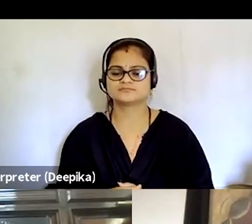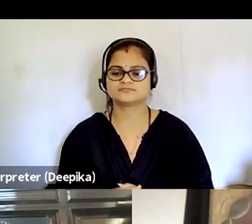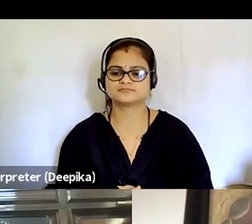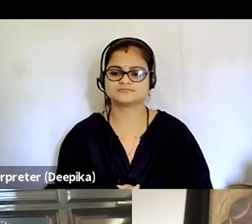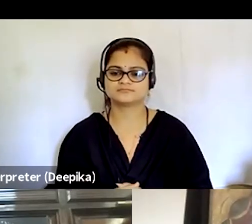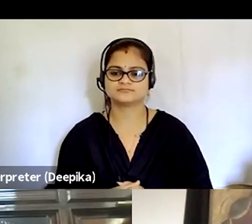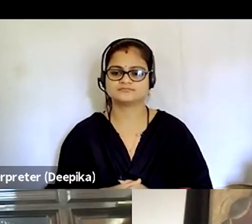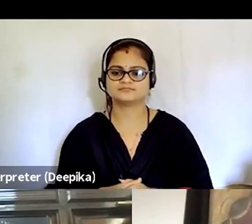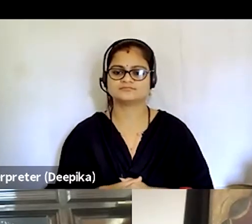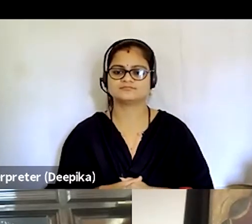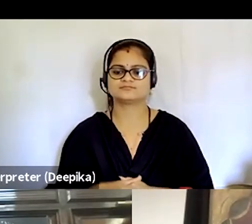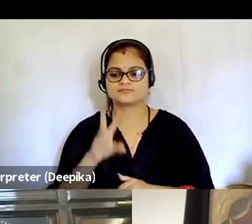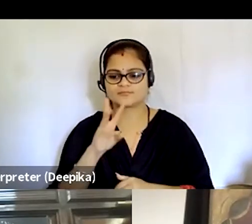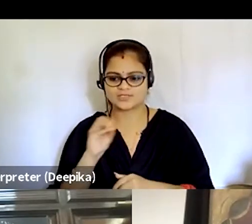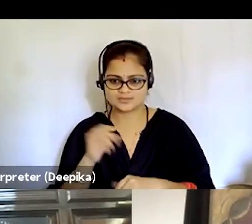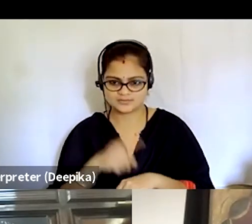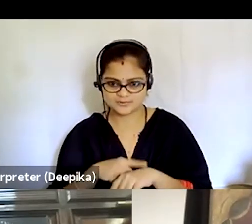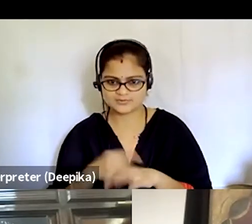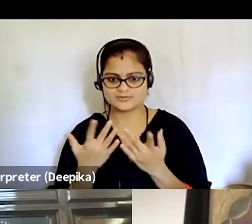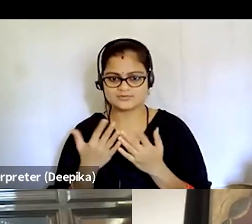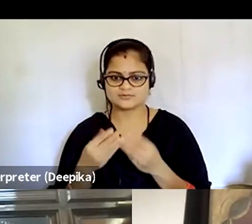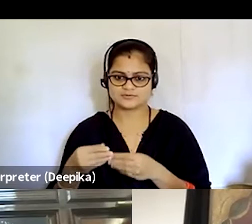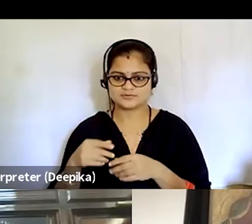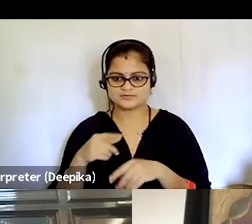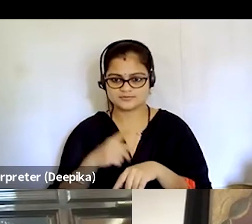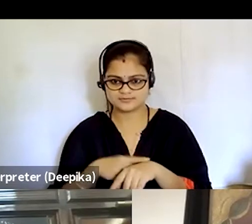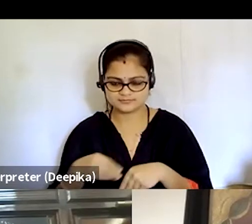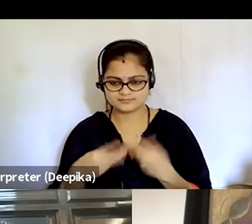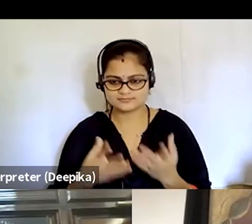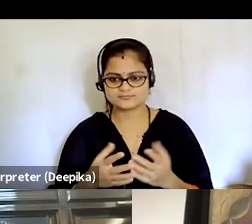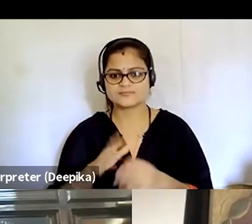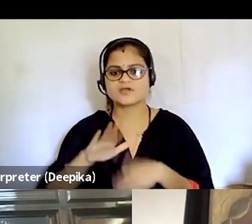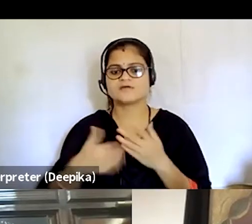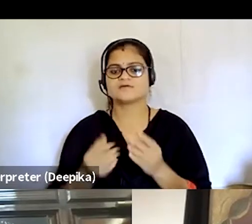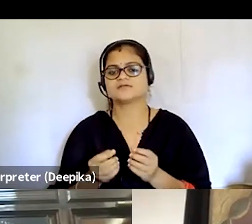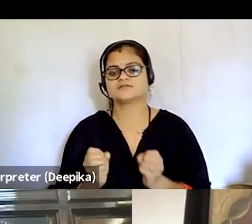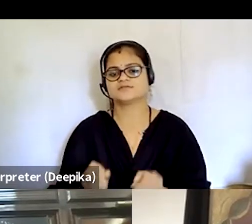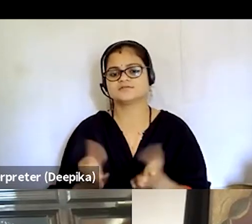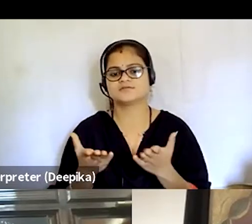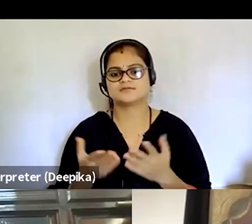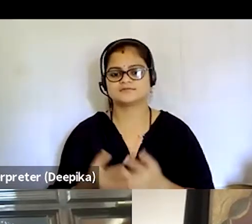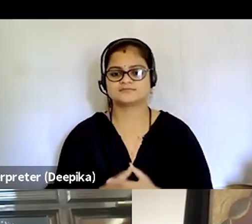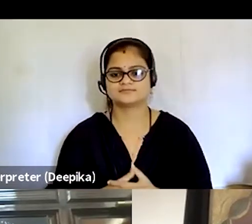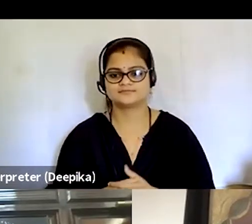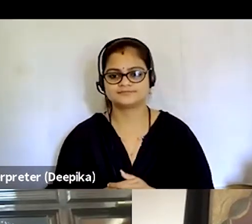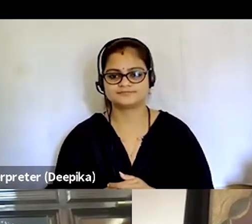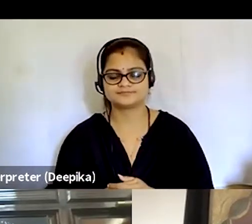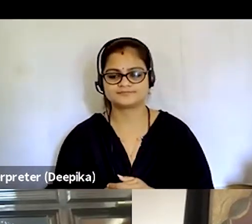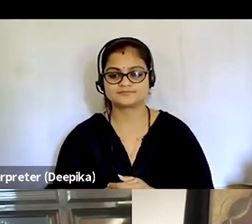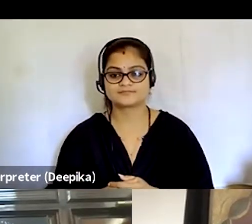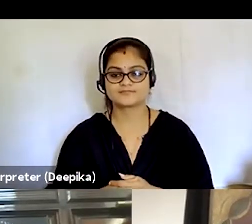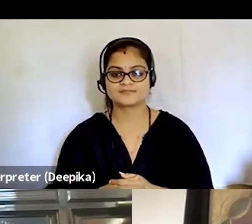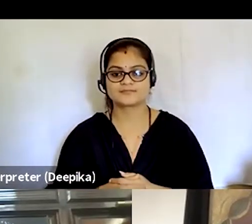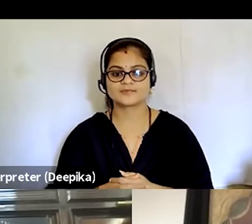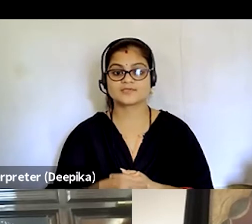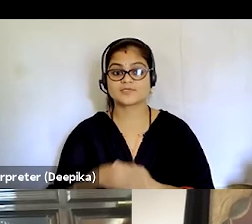would give them a half an hour slot before the main act came on. And so what happens is then you get